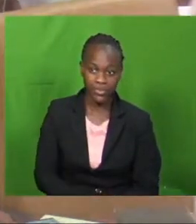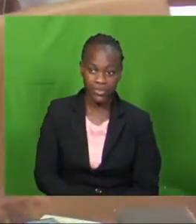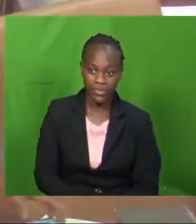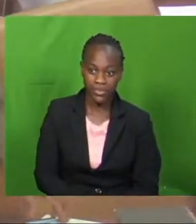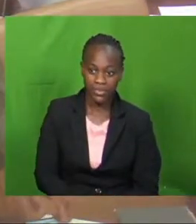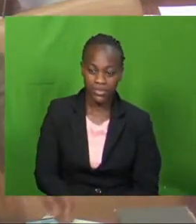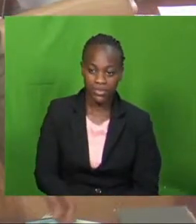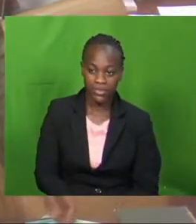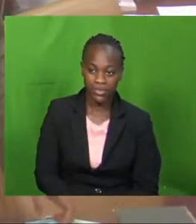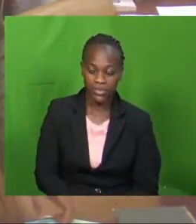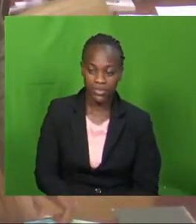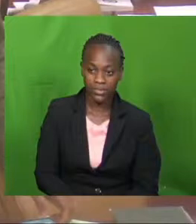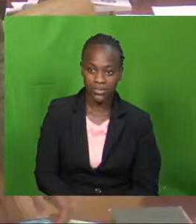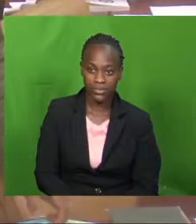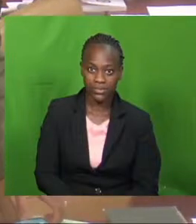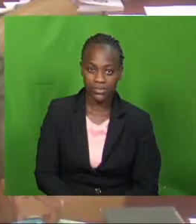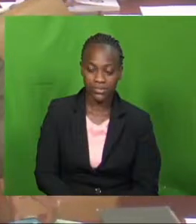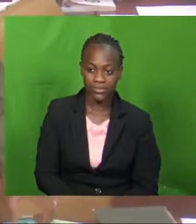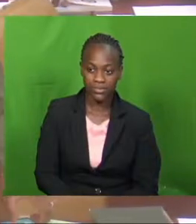Mr. Speaker, you heard.